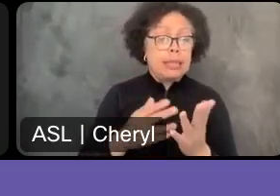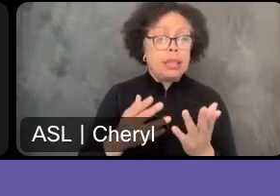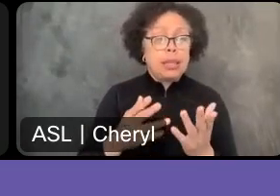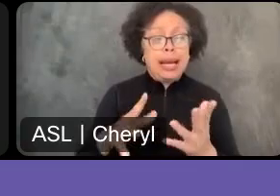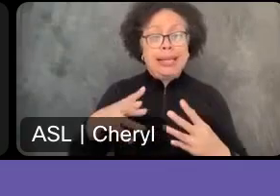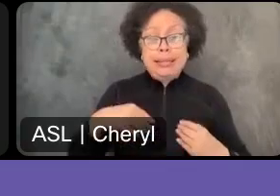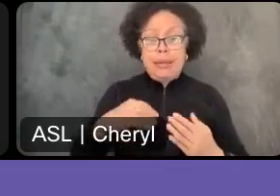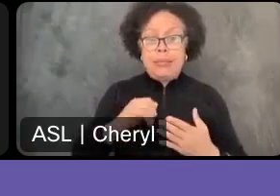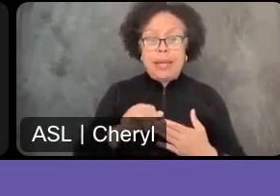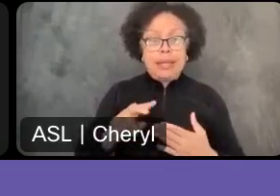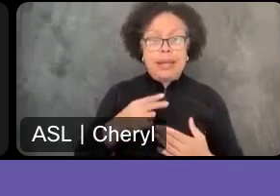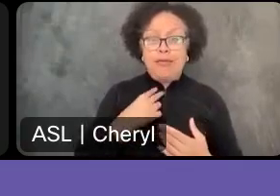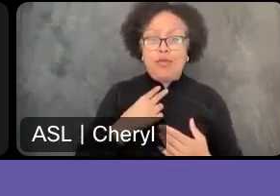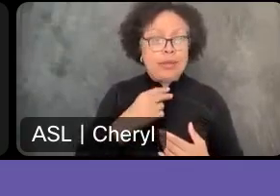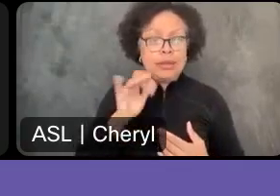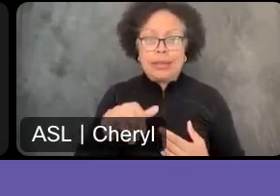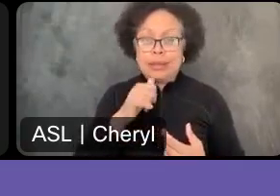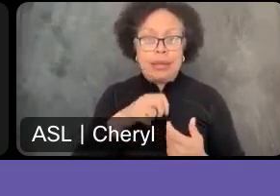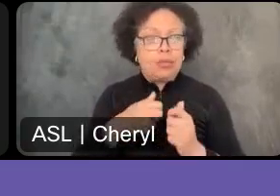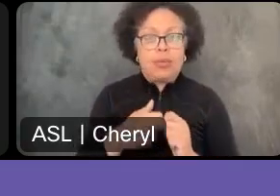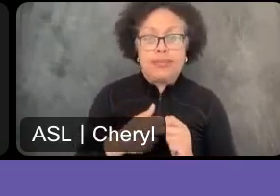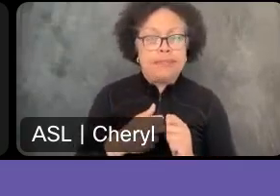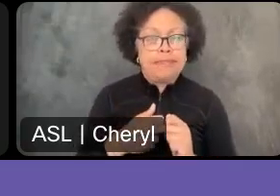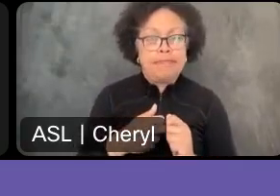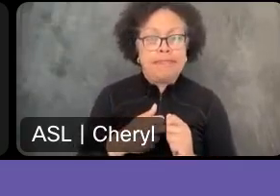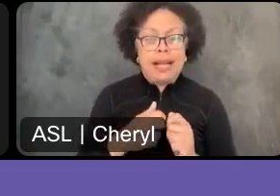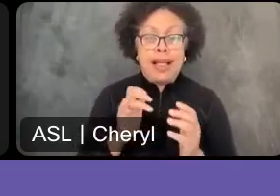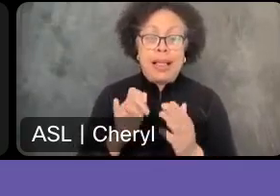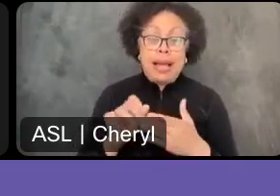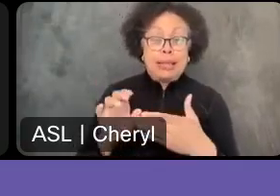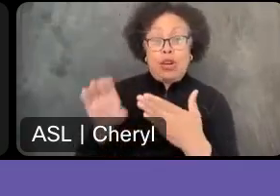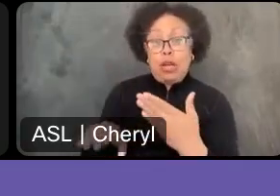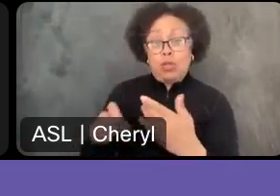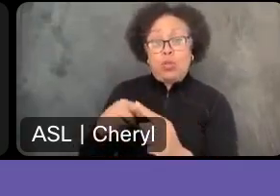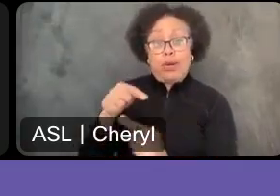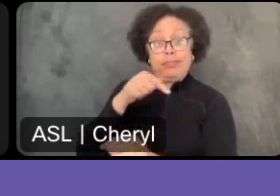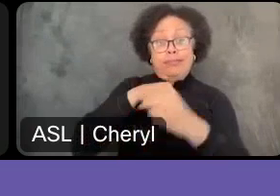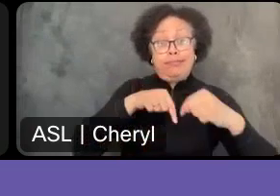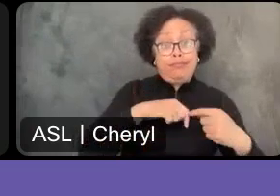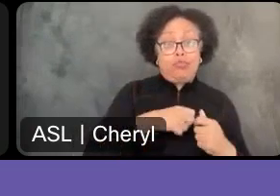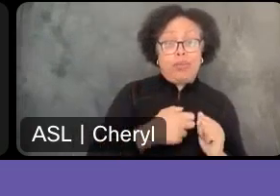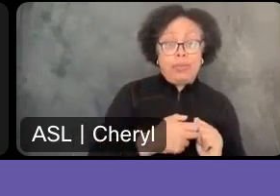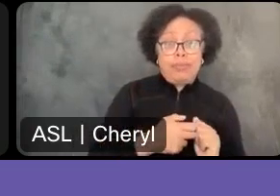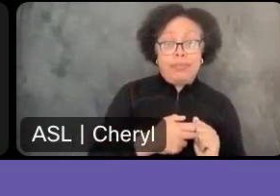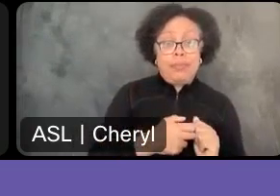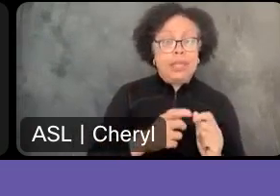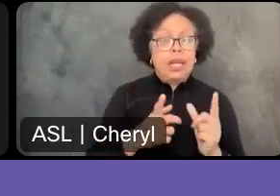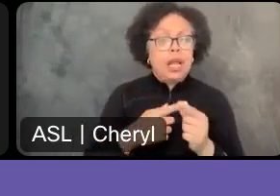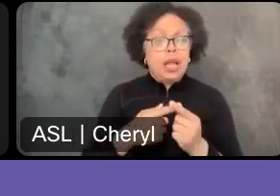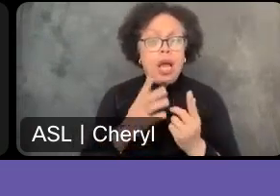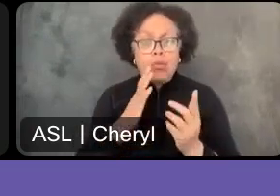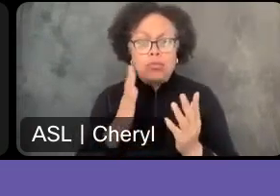the voices are not the problem, they are a consequence of the problem, and we can hold space to find out